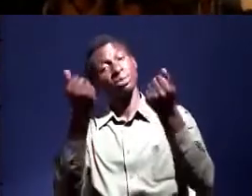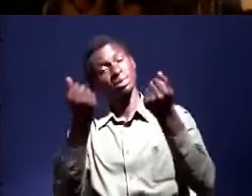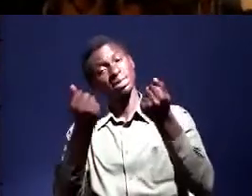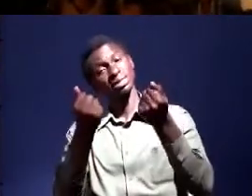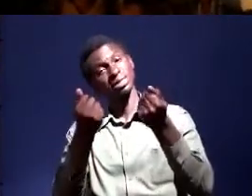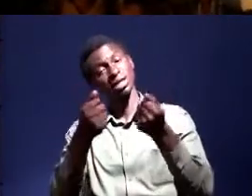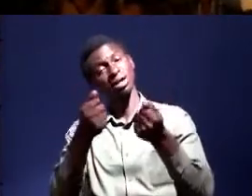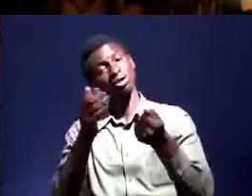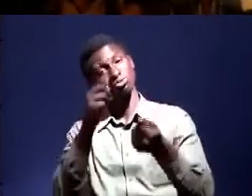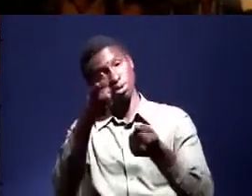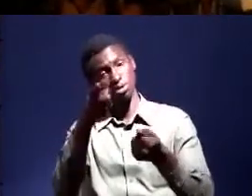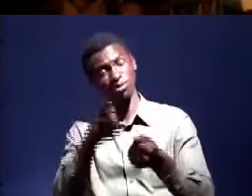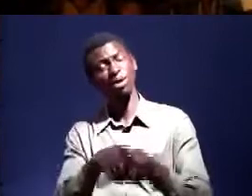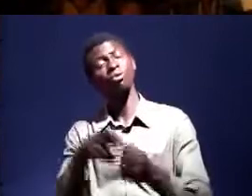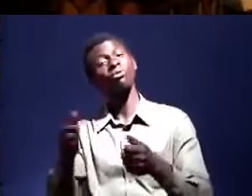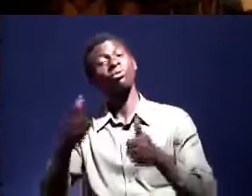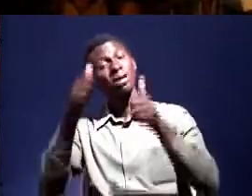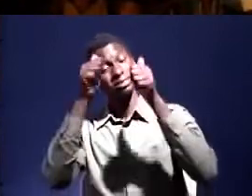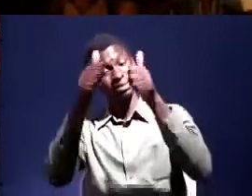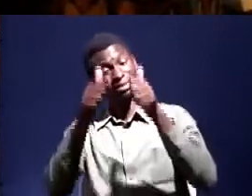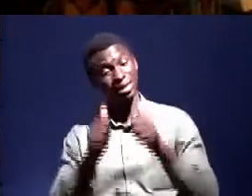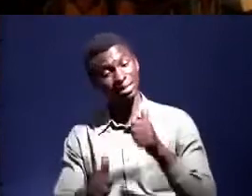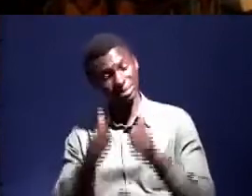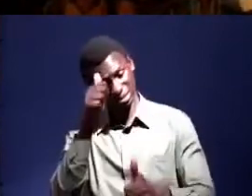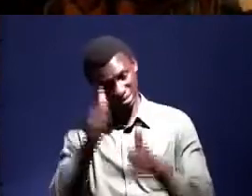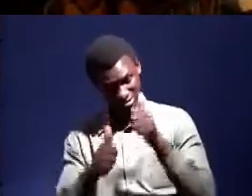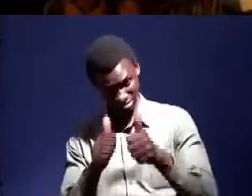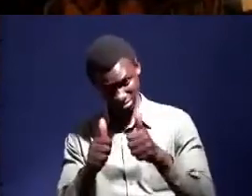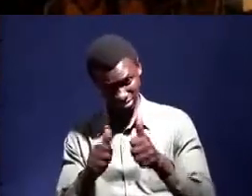So the Holy Spirit descended upon Christ